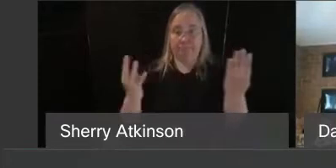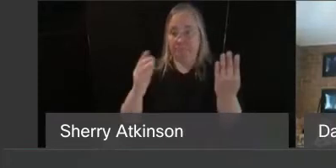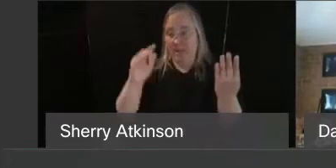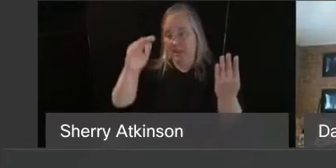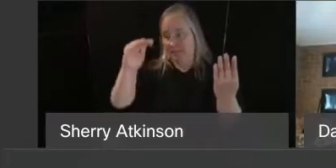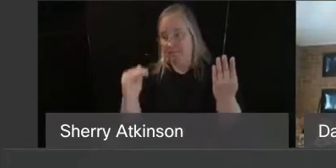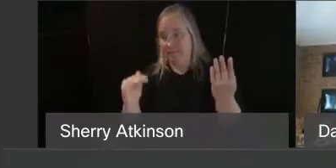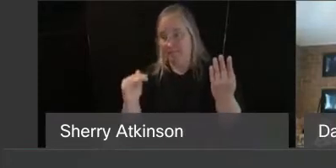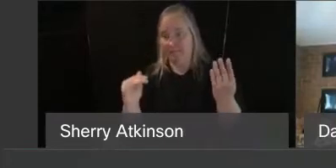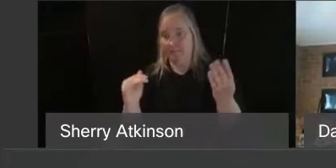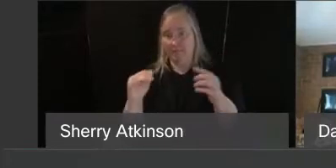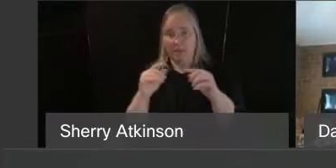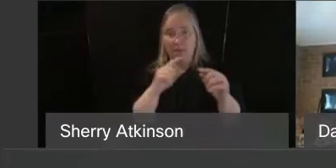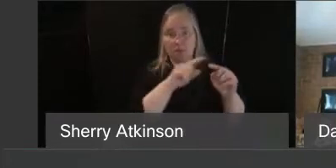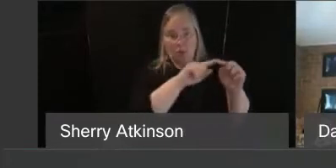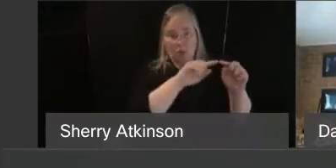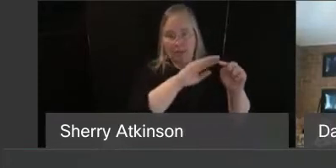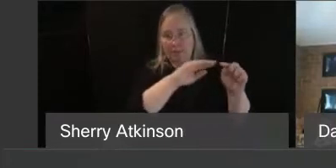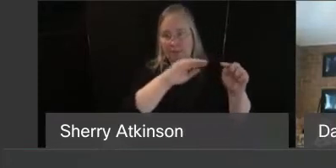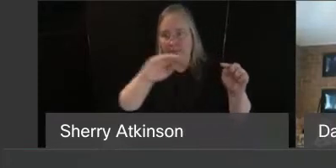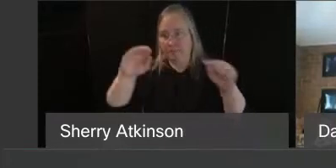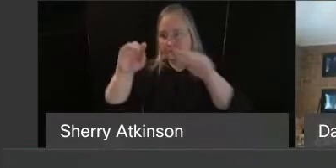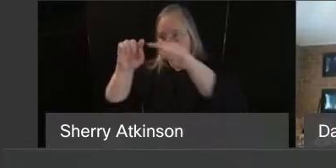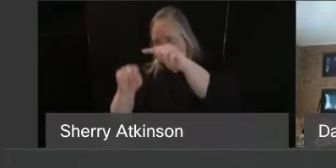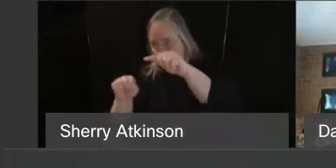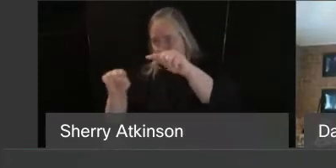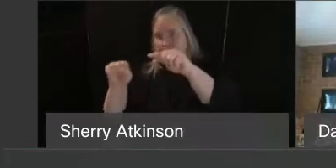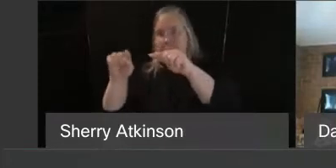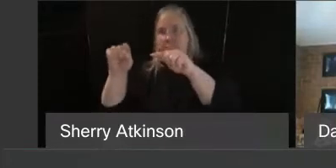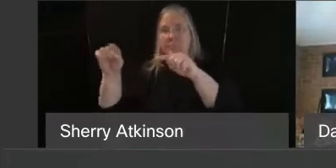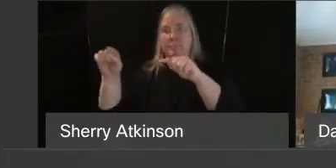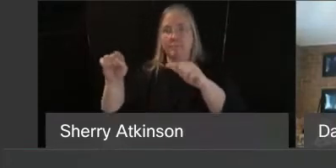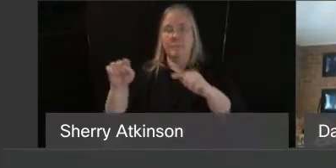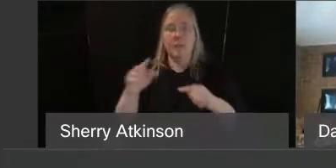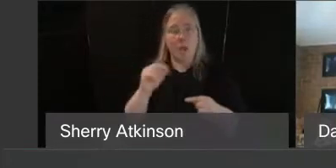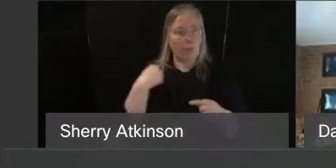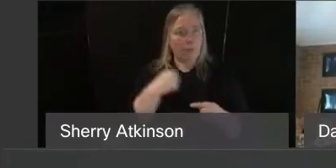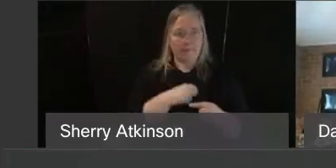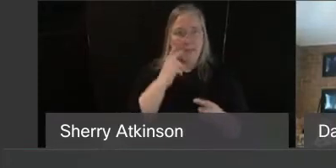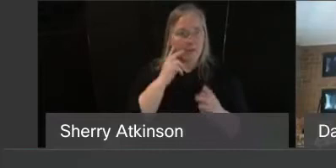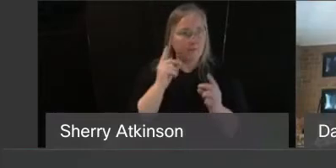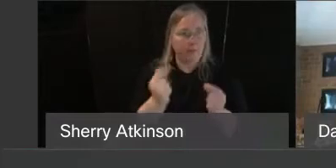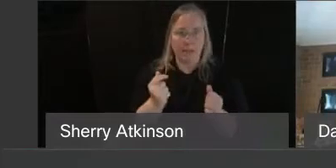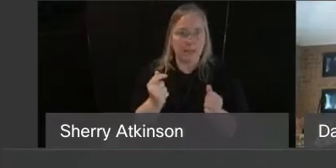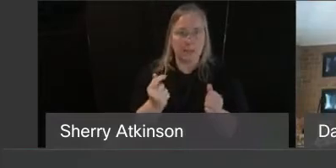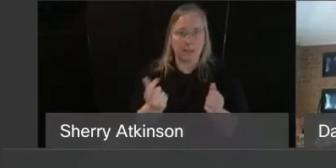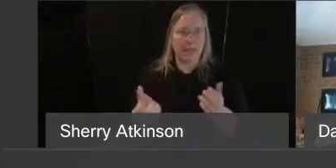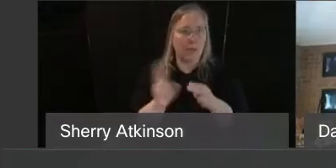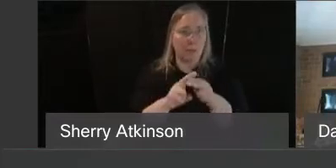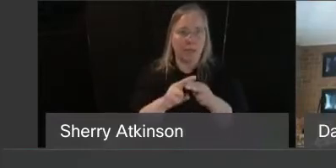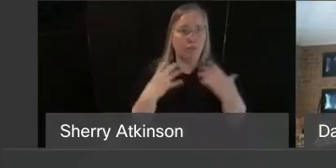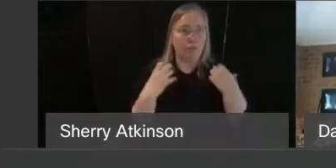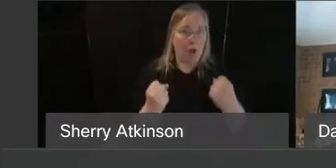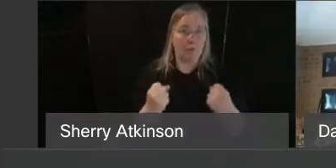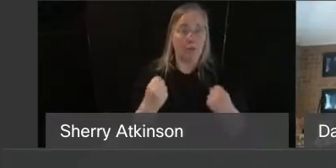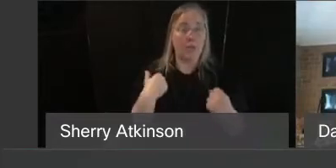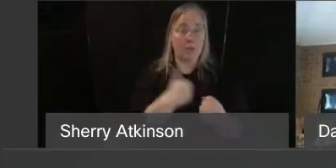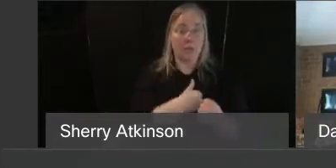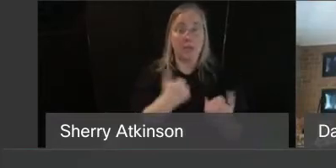saw huge declines, but then we've seen it rapidly increase, recover. We're now at